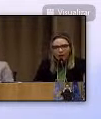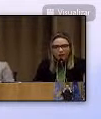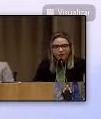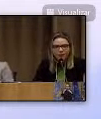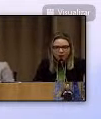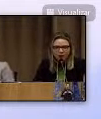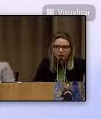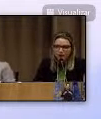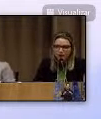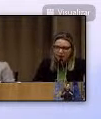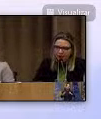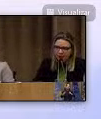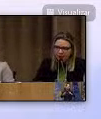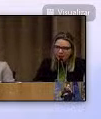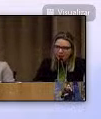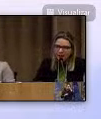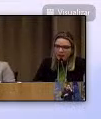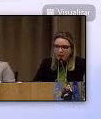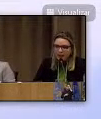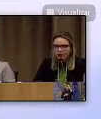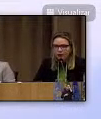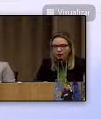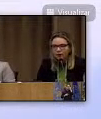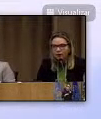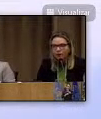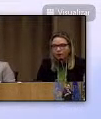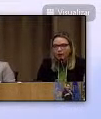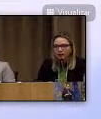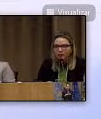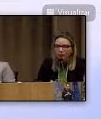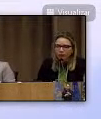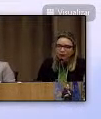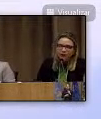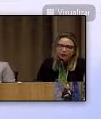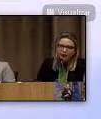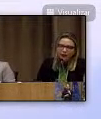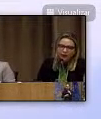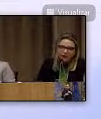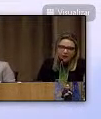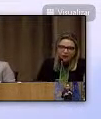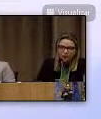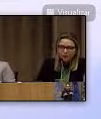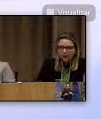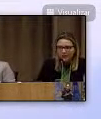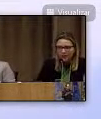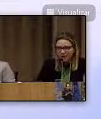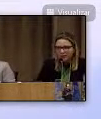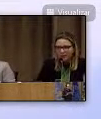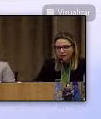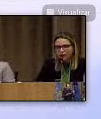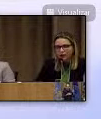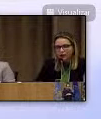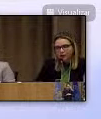ophthalmology. It's the largest hospital in the state, and we couldn't stop